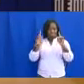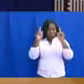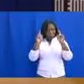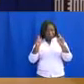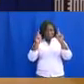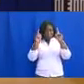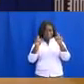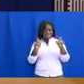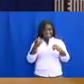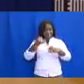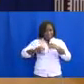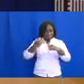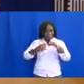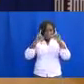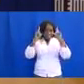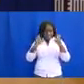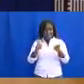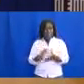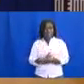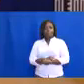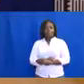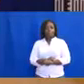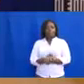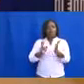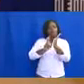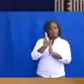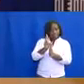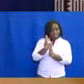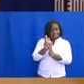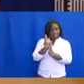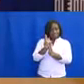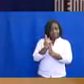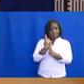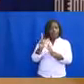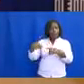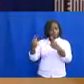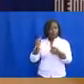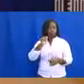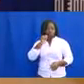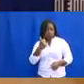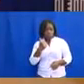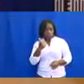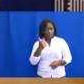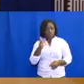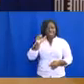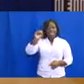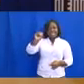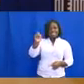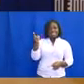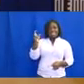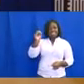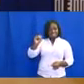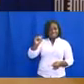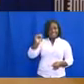good one. The SHS3